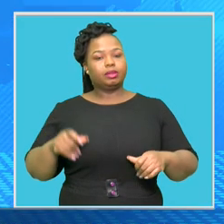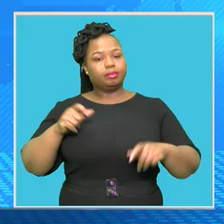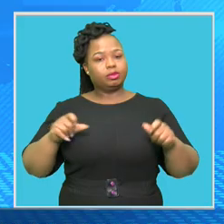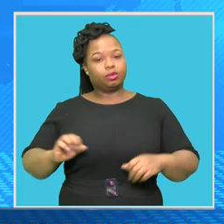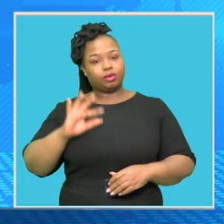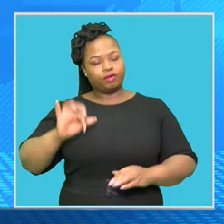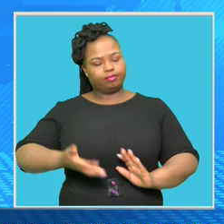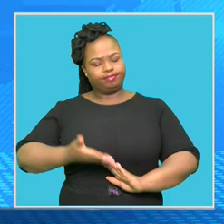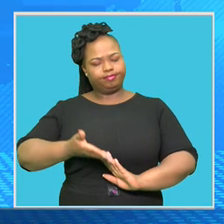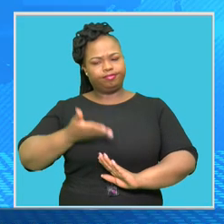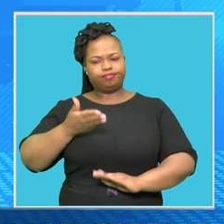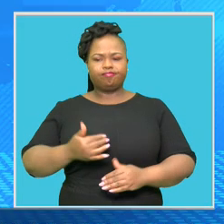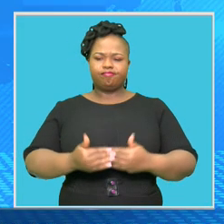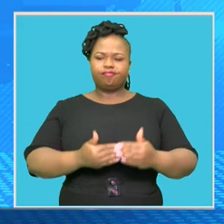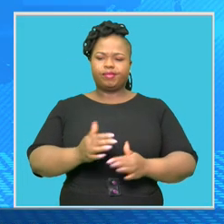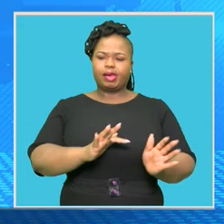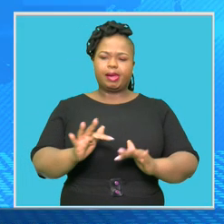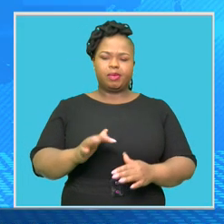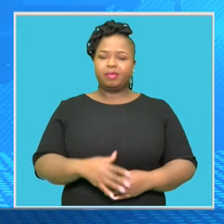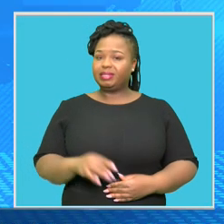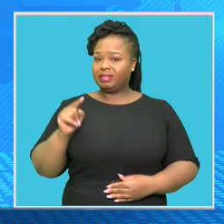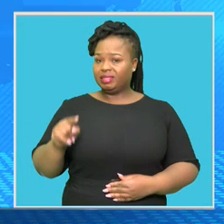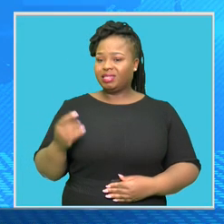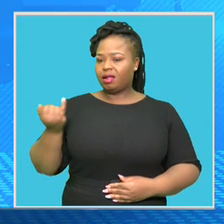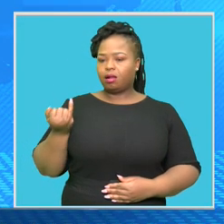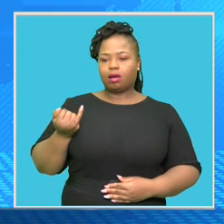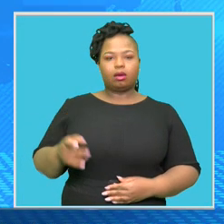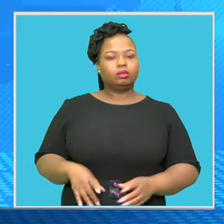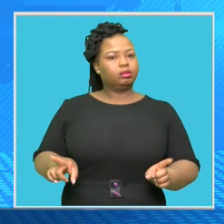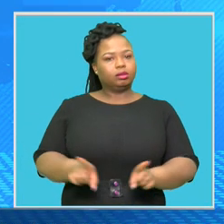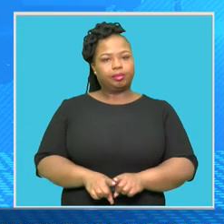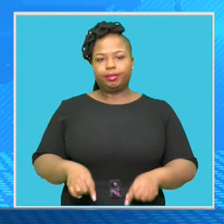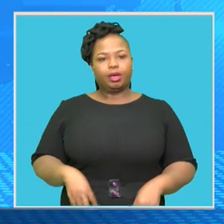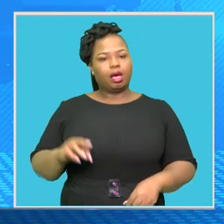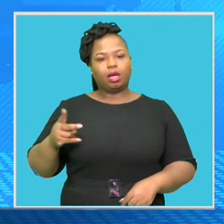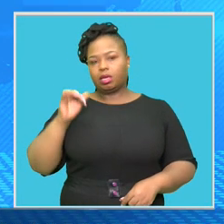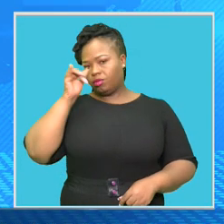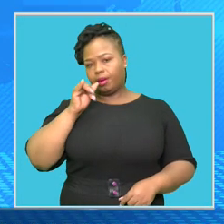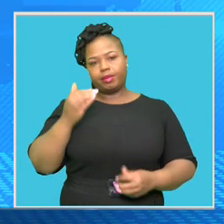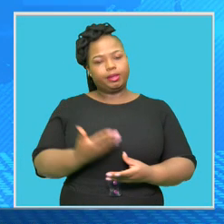South Africa updated on progress This should not be seen to or be treated as a normal criminal case people of South Africa Kwa